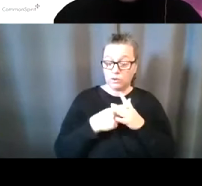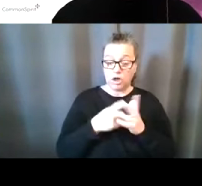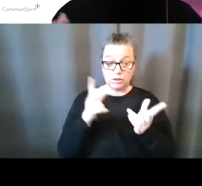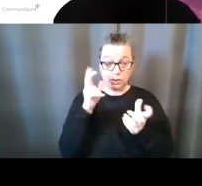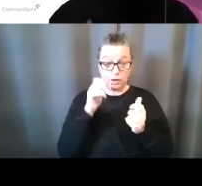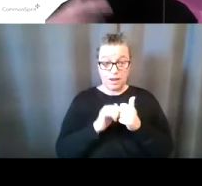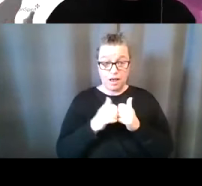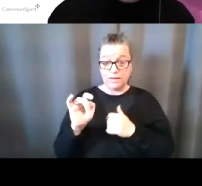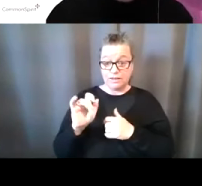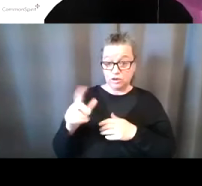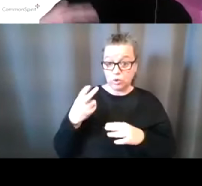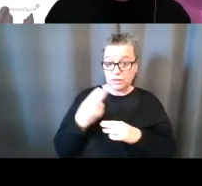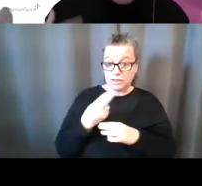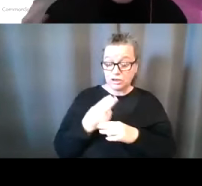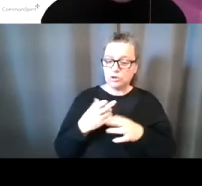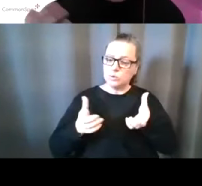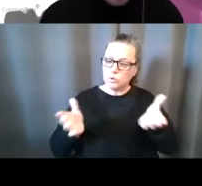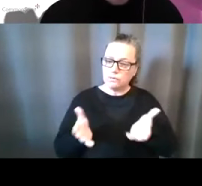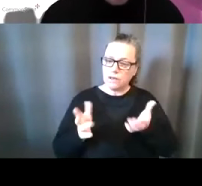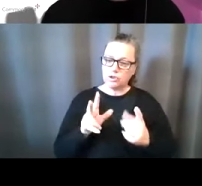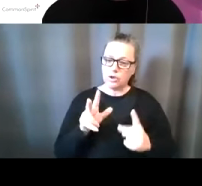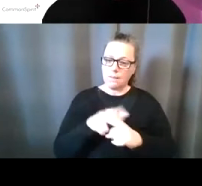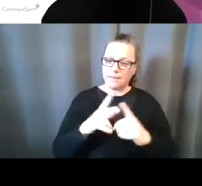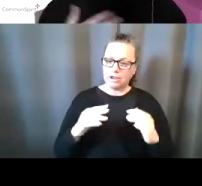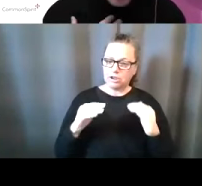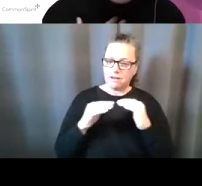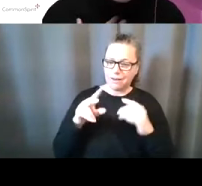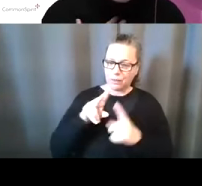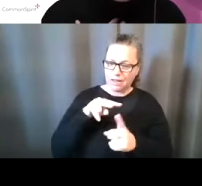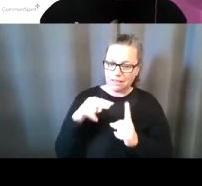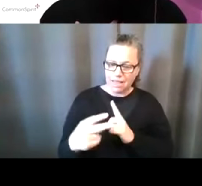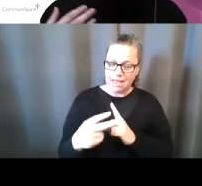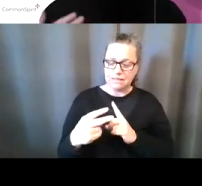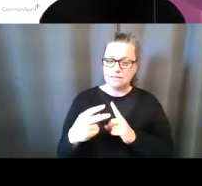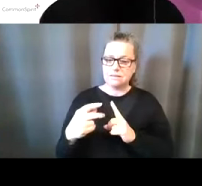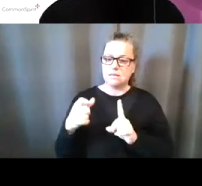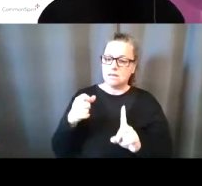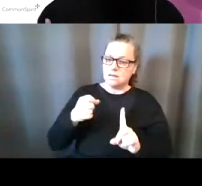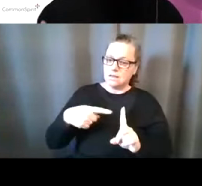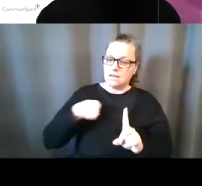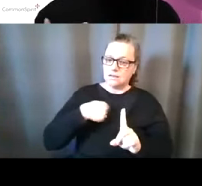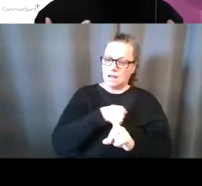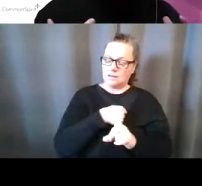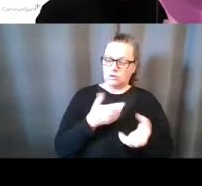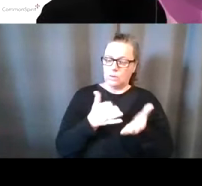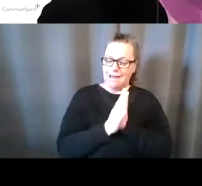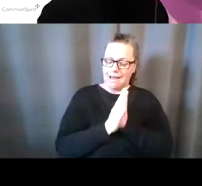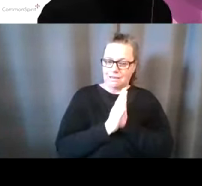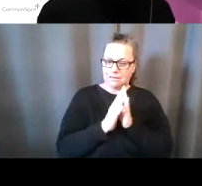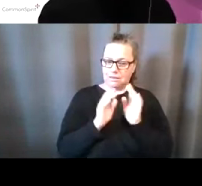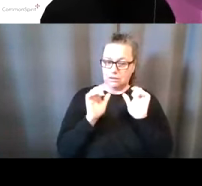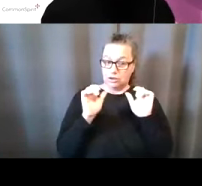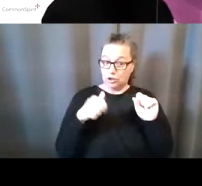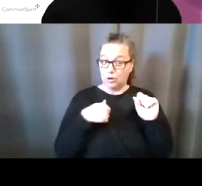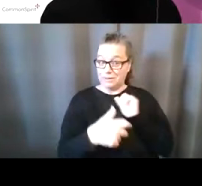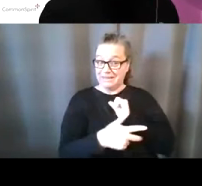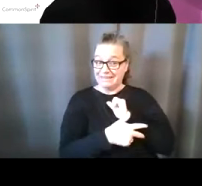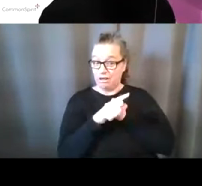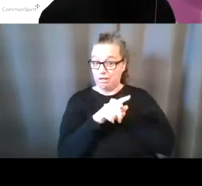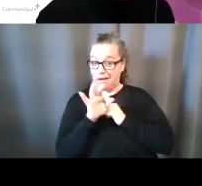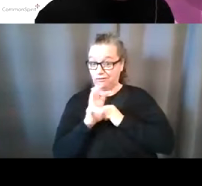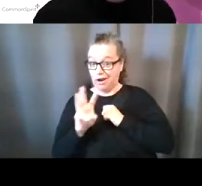this tool is used to foster an application of equity lens prompted us to ask whether we could steal that framework